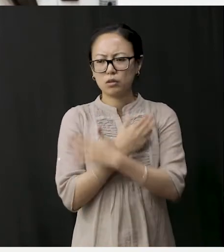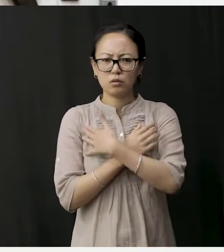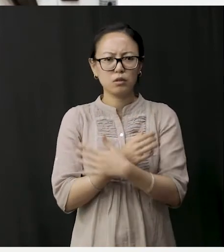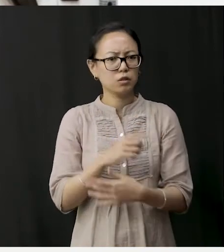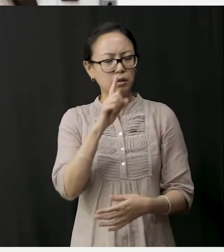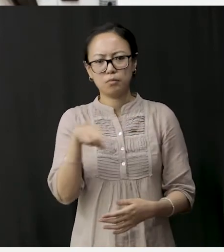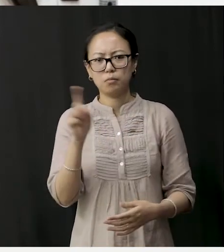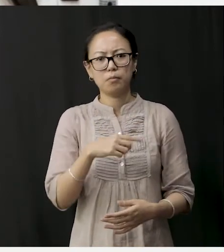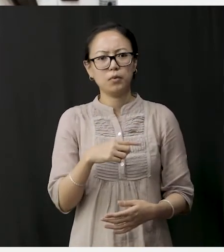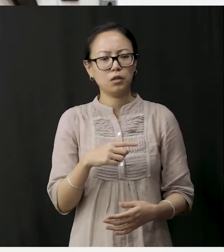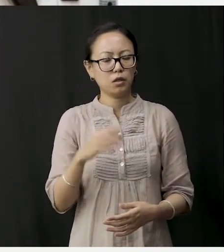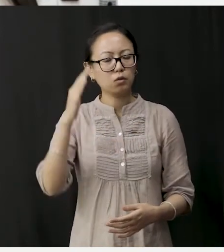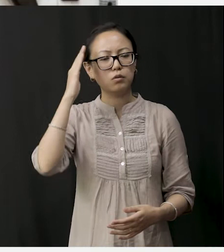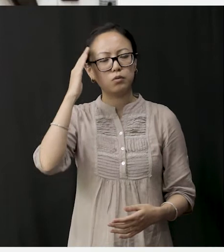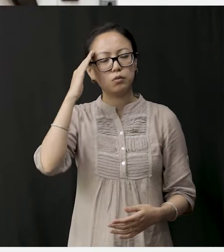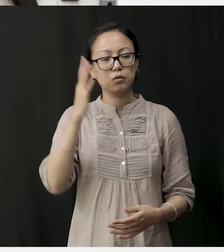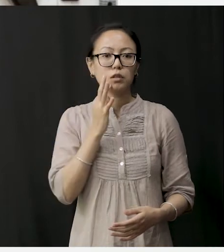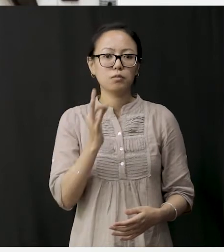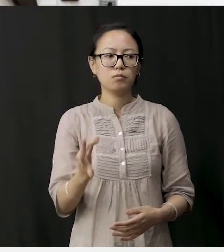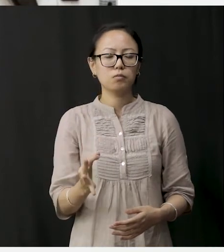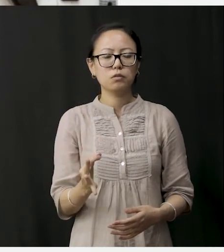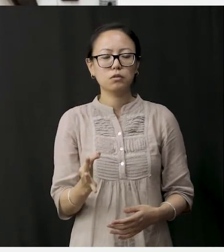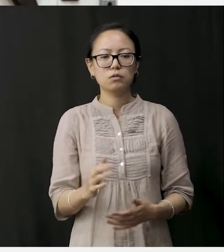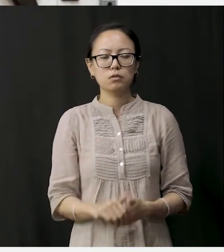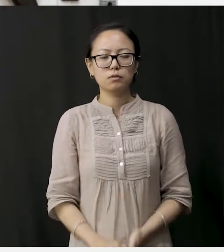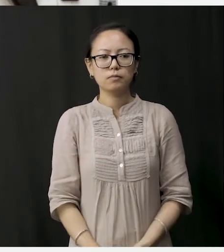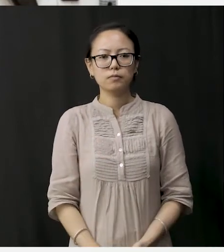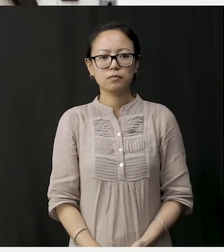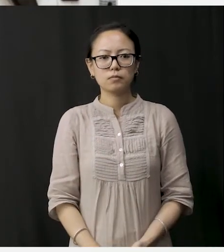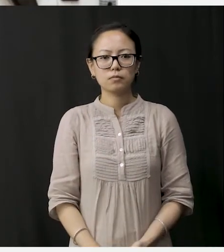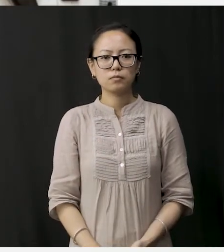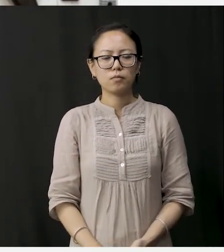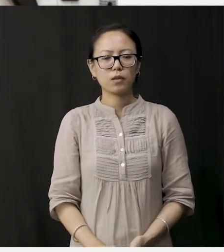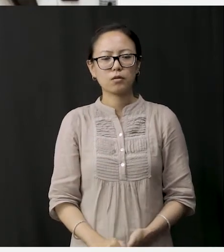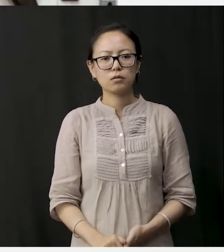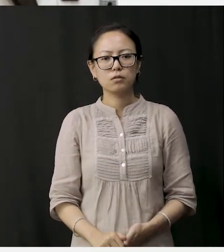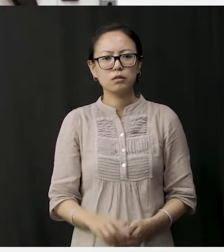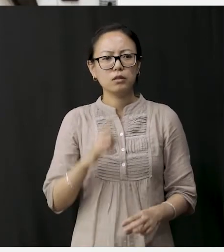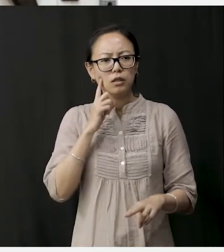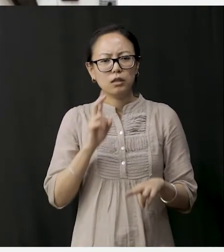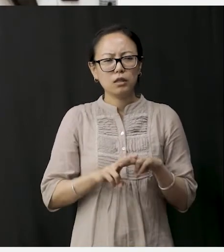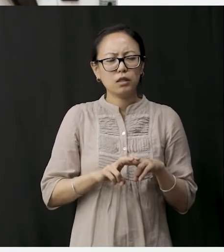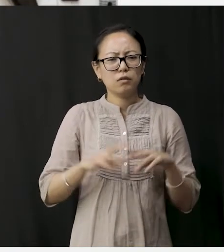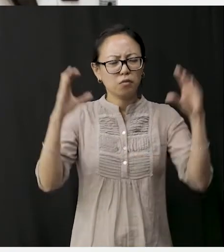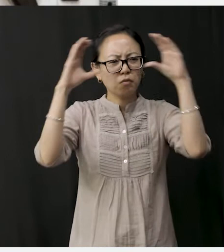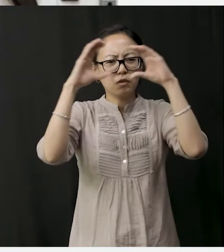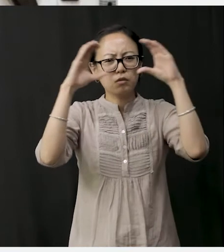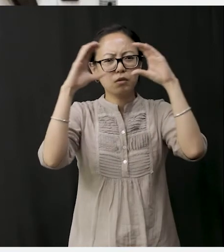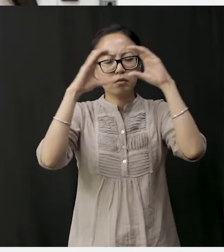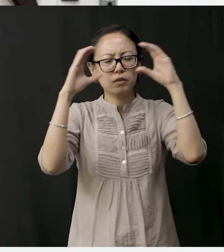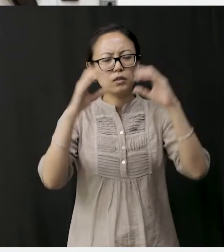clothes should not be touched by anyone. You should know all these things. All right, and if you are not sure, you can also discuss with